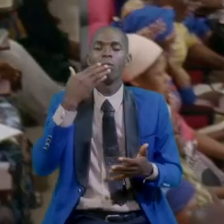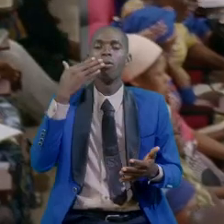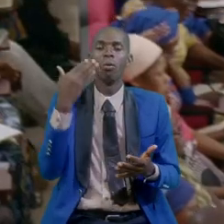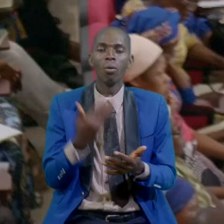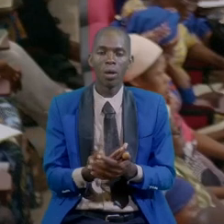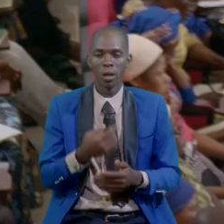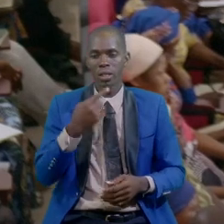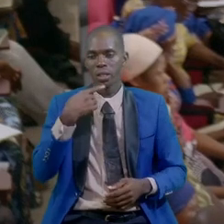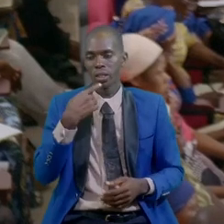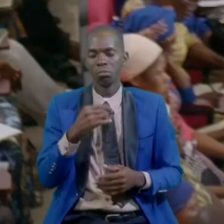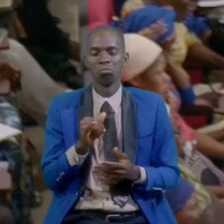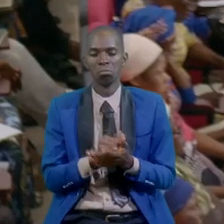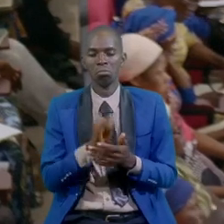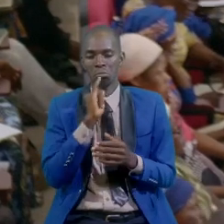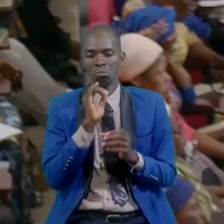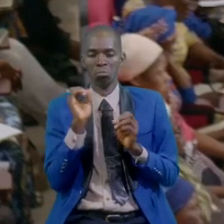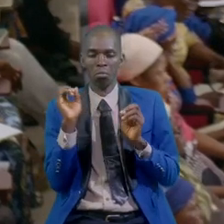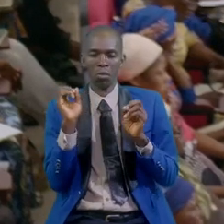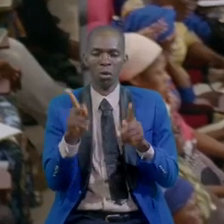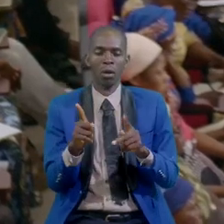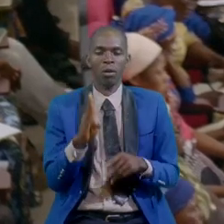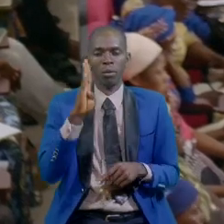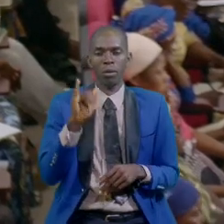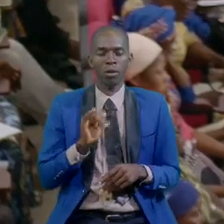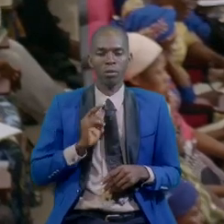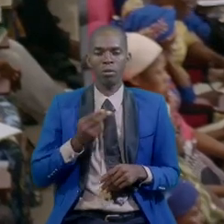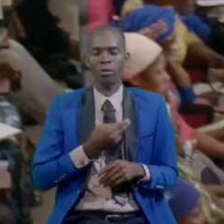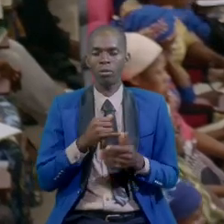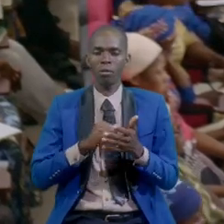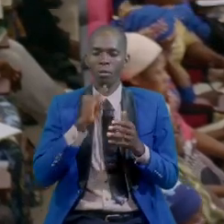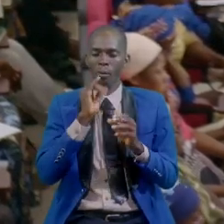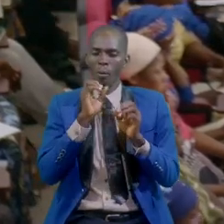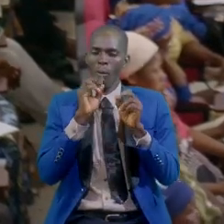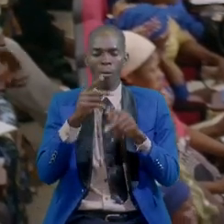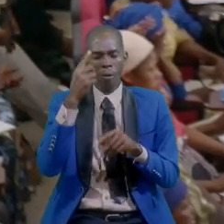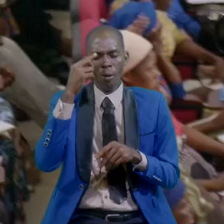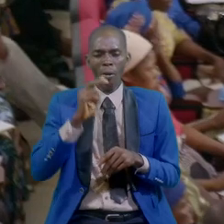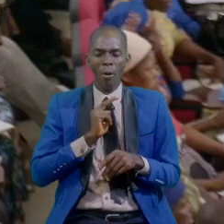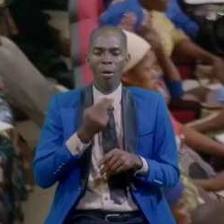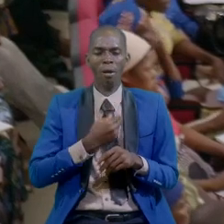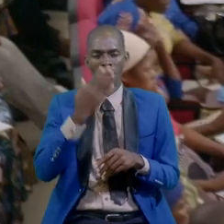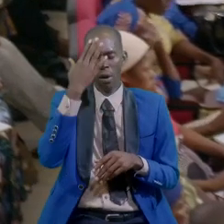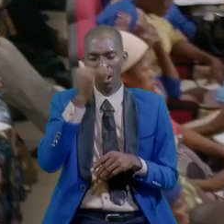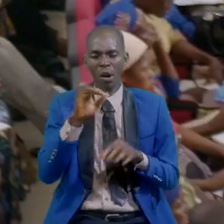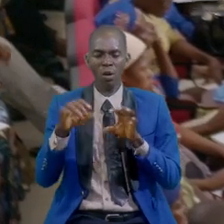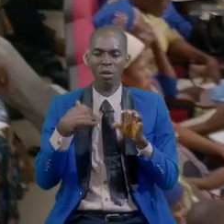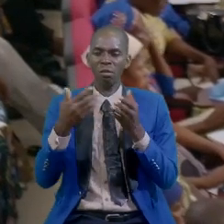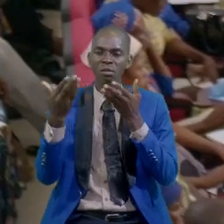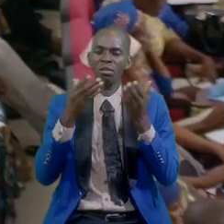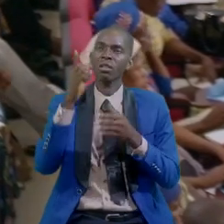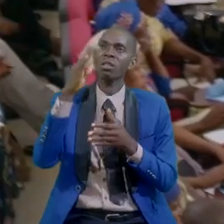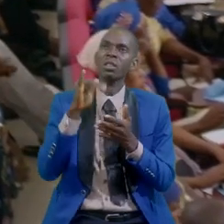They said, that's right, that's right. How do we serve a God that cannot prove himself? Have we just been